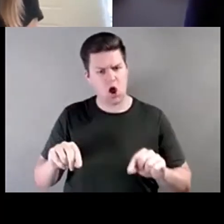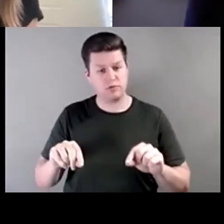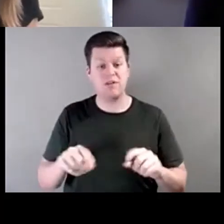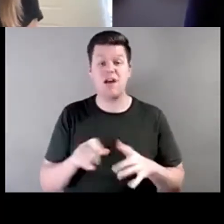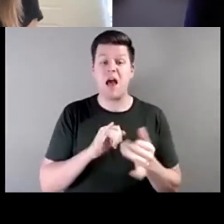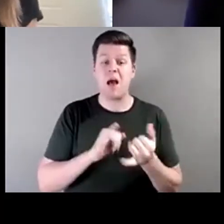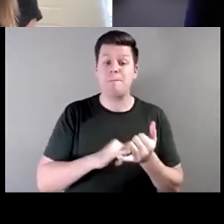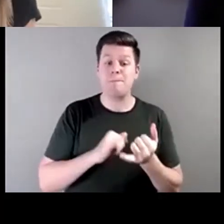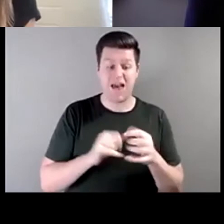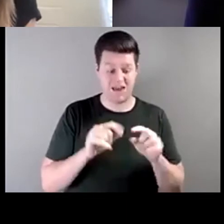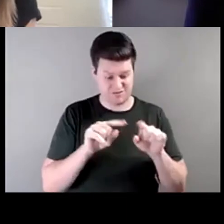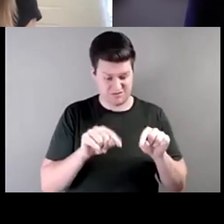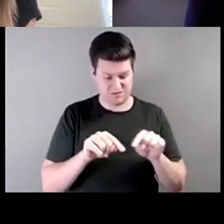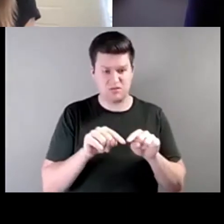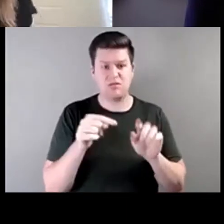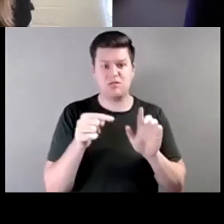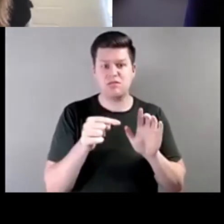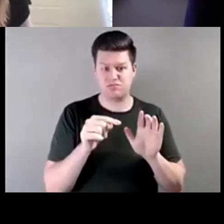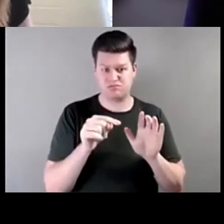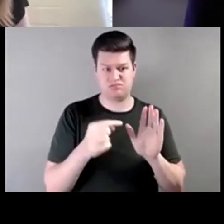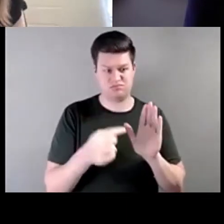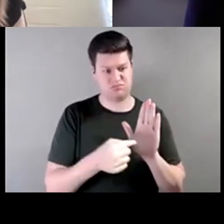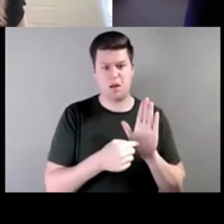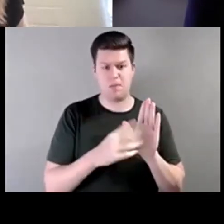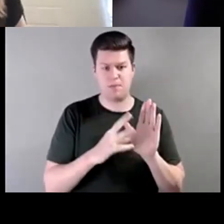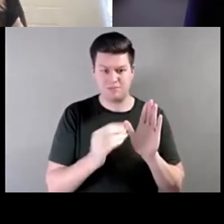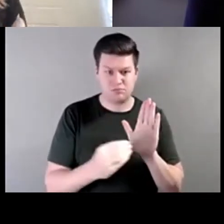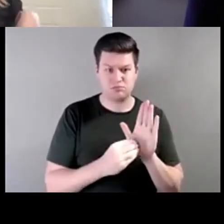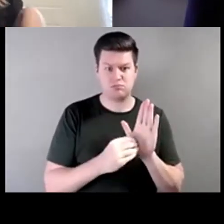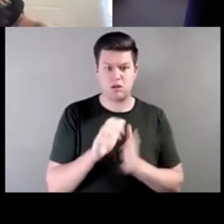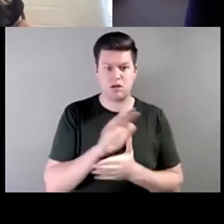a difficult sort of thing to forge or